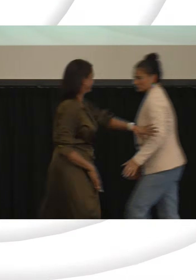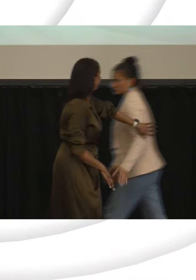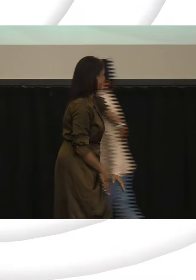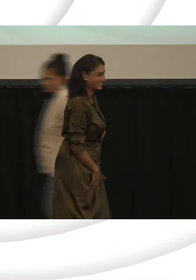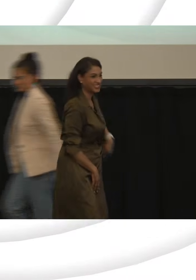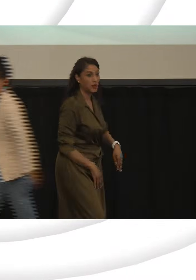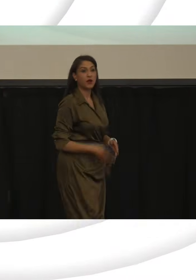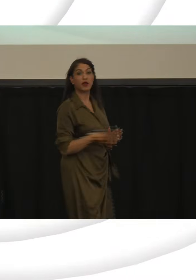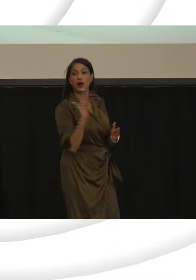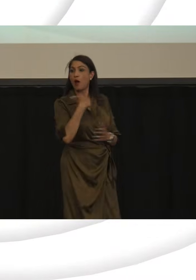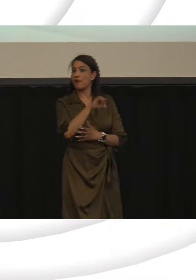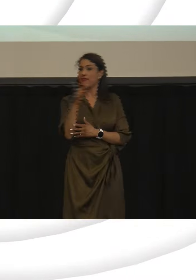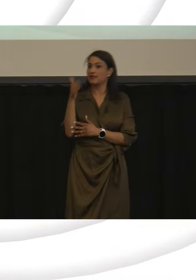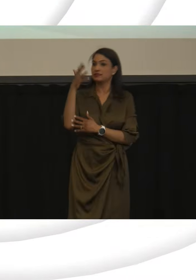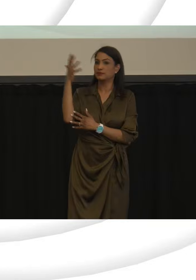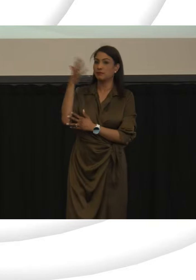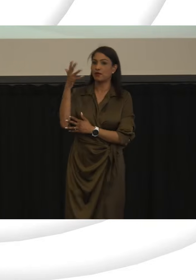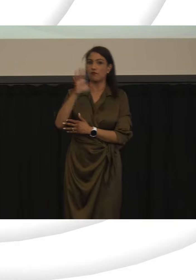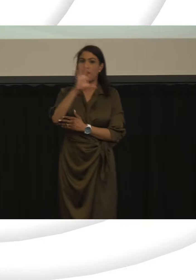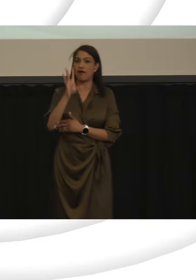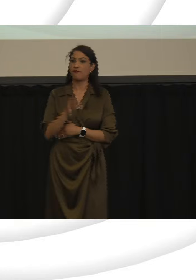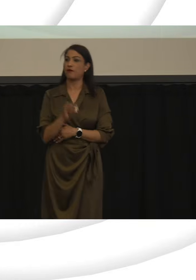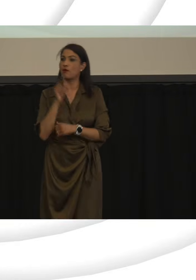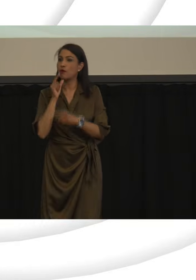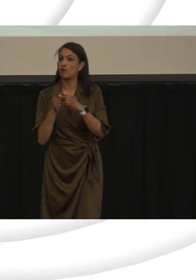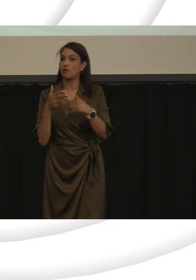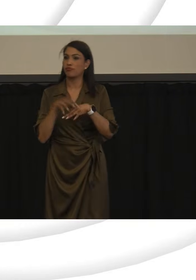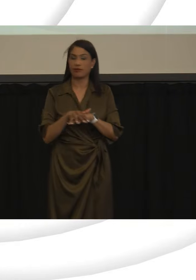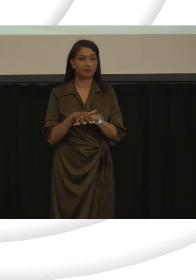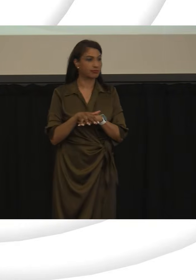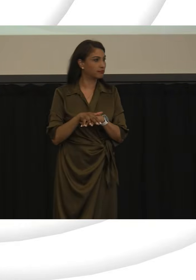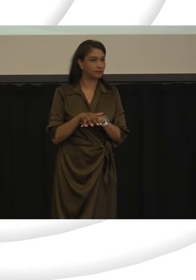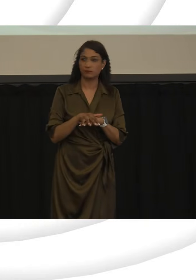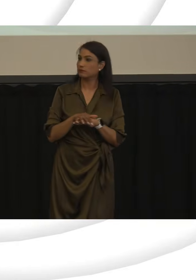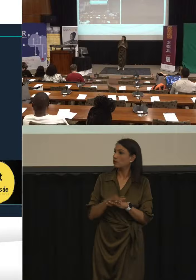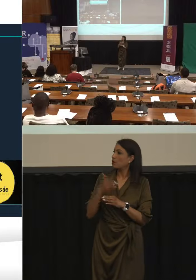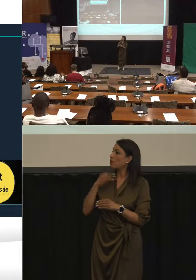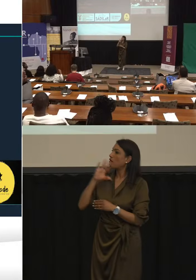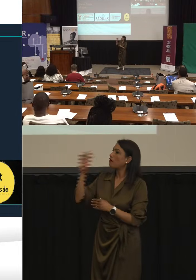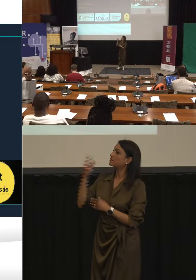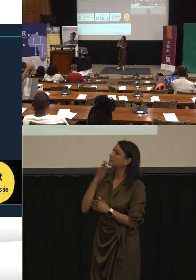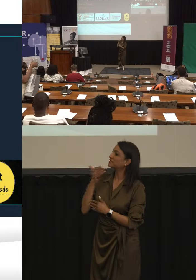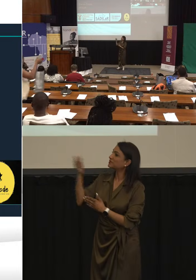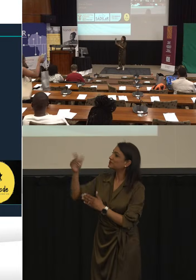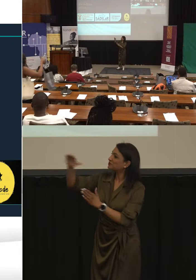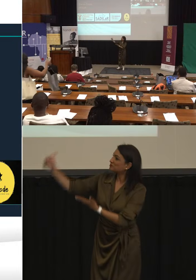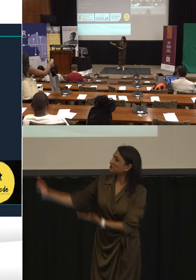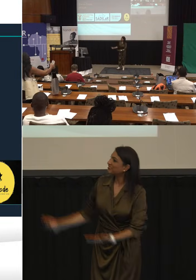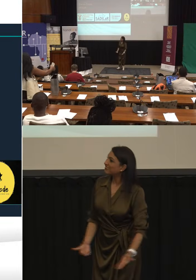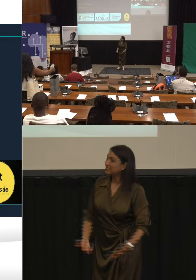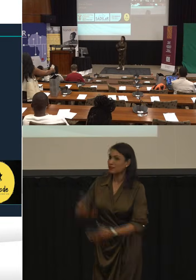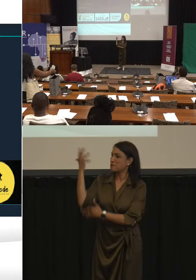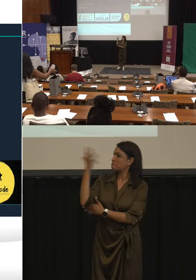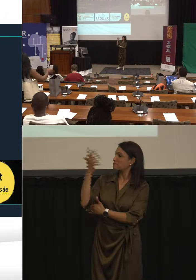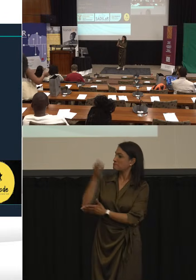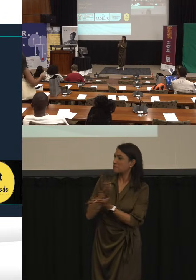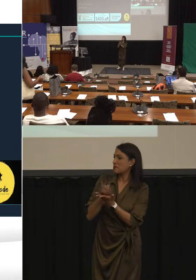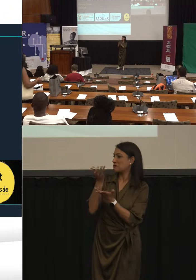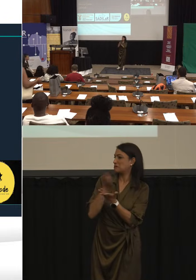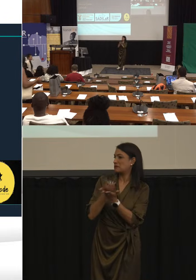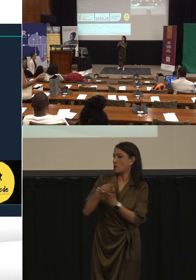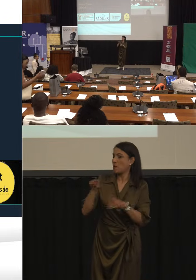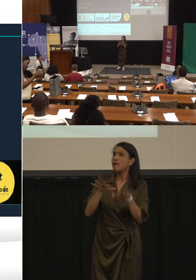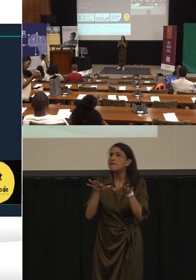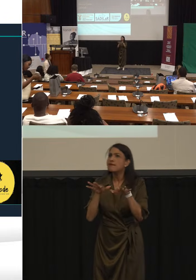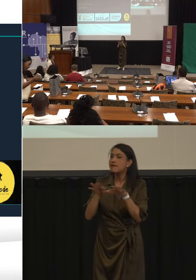Okay, let's put the PowerPoint back onto the screen. We would like to see the representative